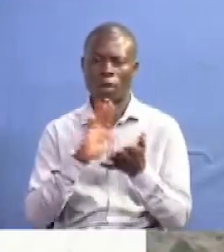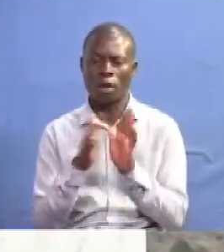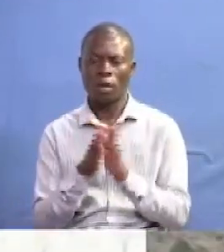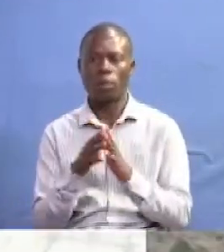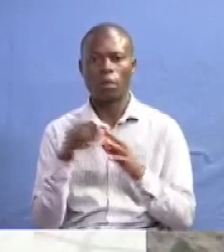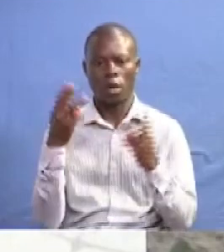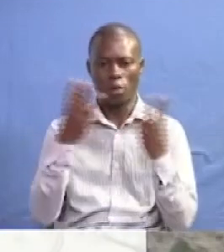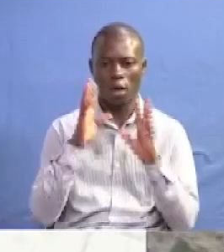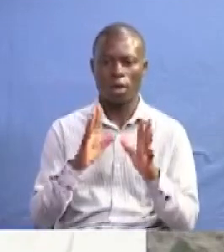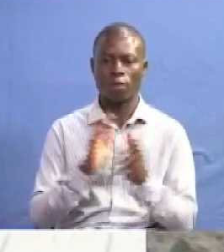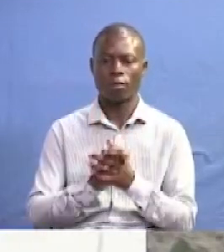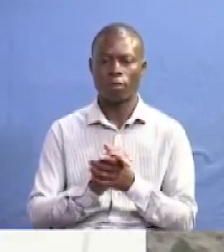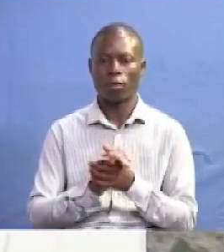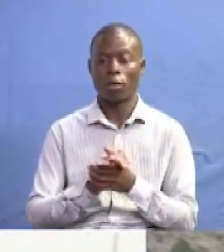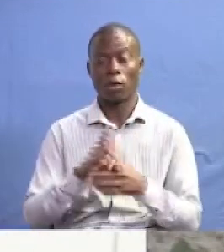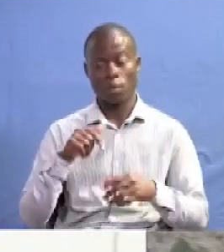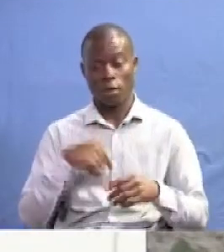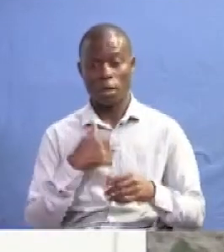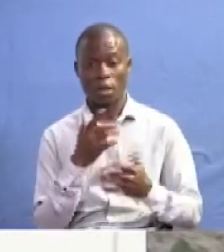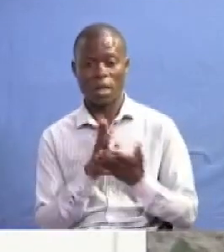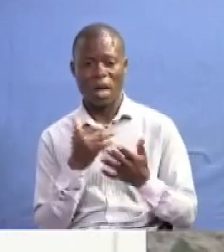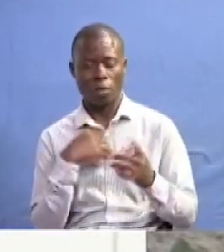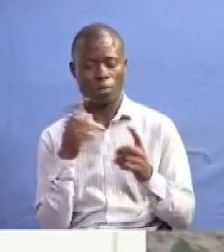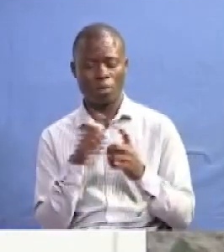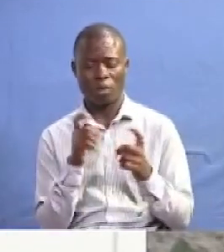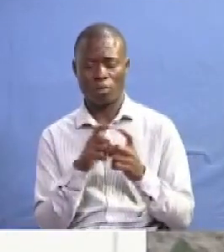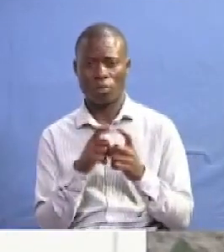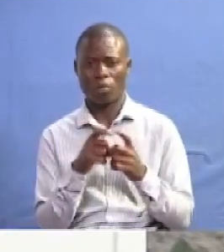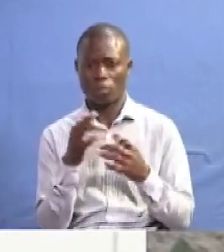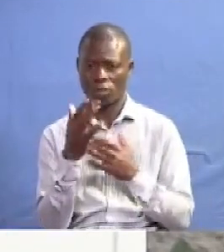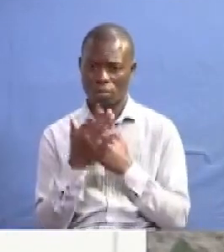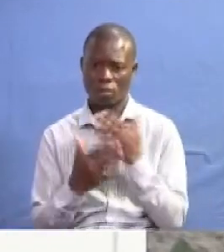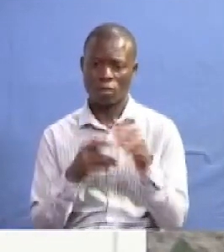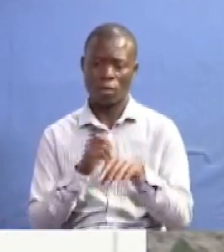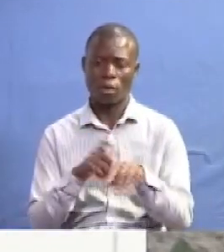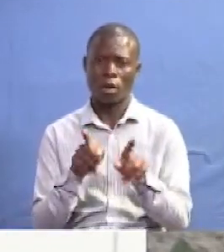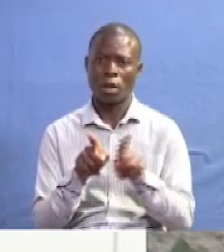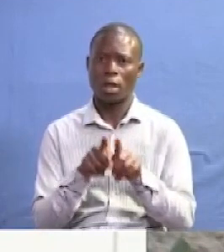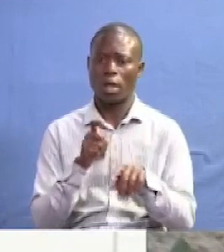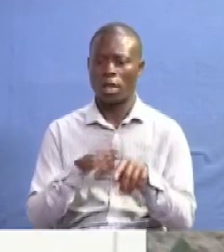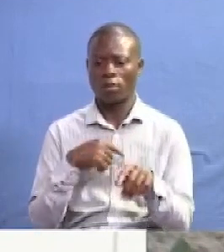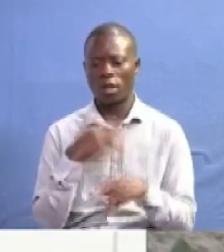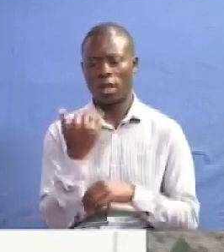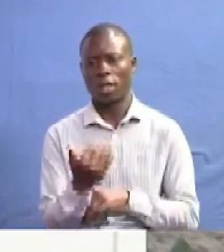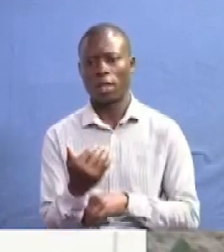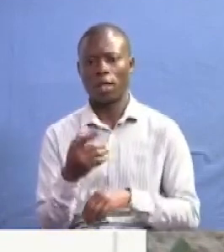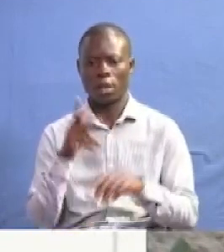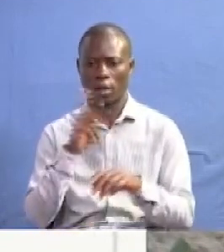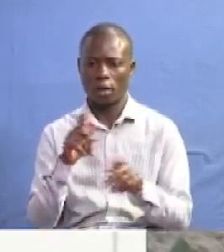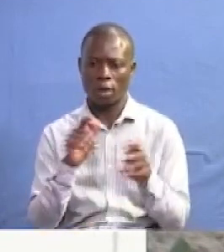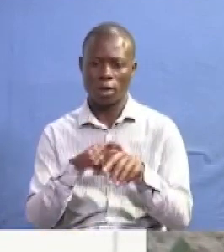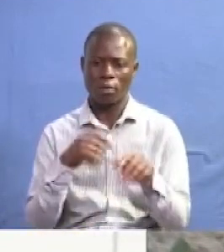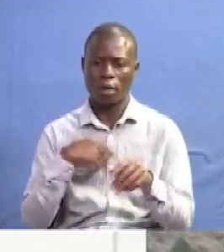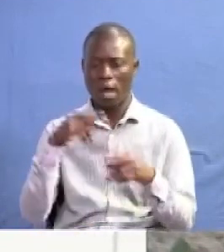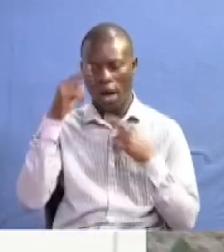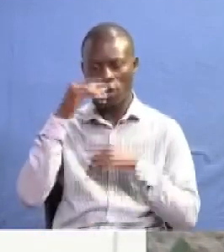warrior. So I constantly had painful periods growing up, even in my teenage years, particularly in high school. I think high